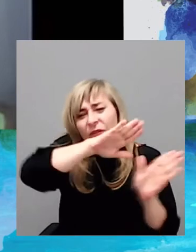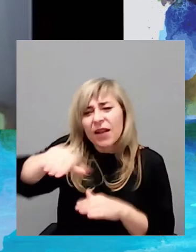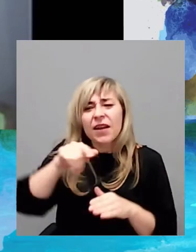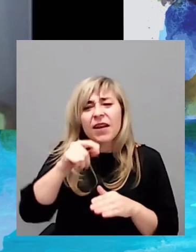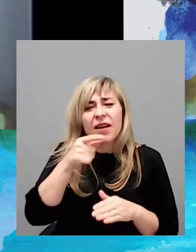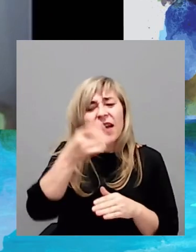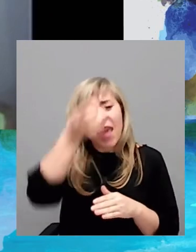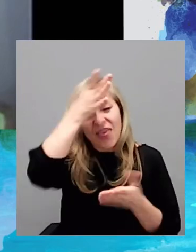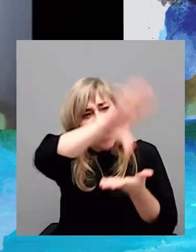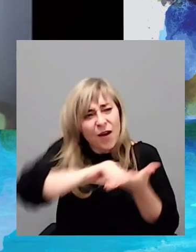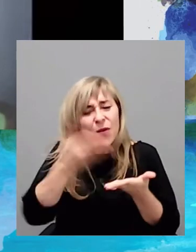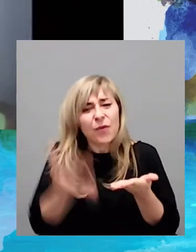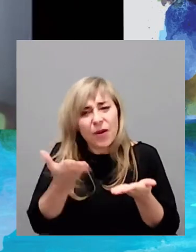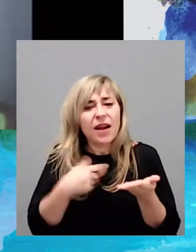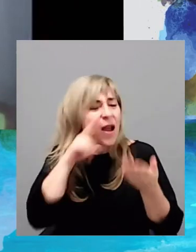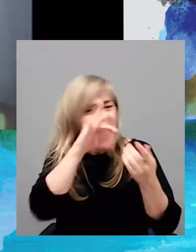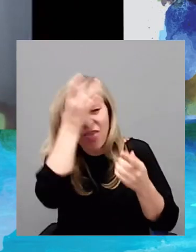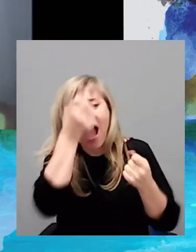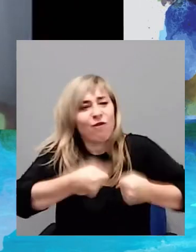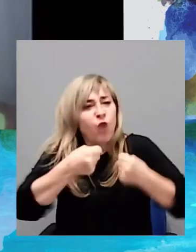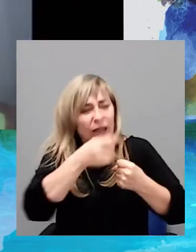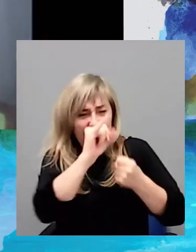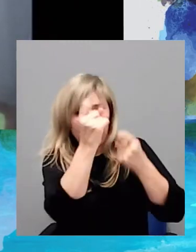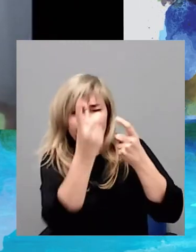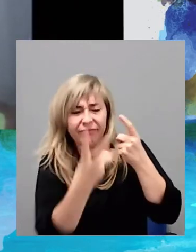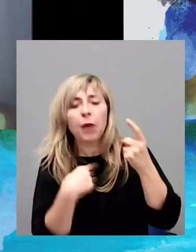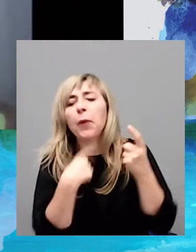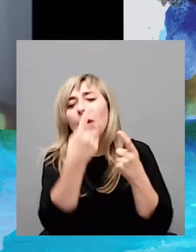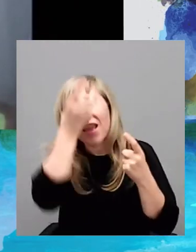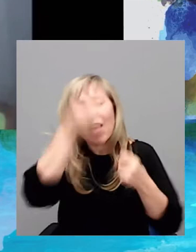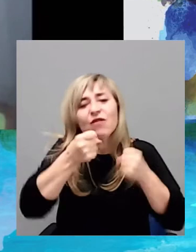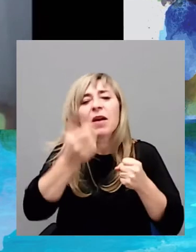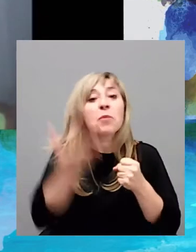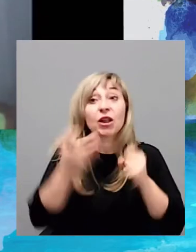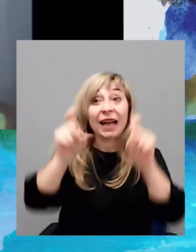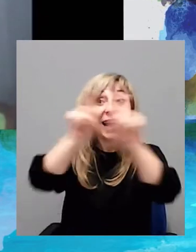Thank you, Beatriz. This was extremely interesting.